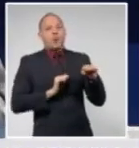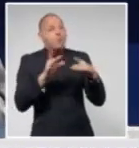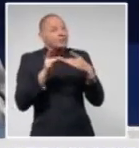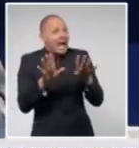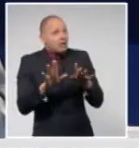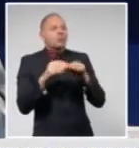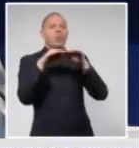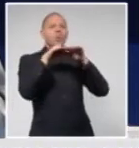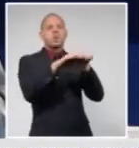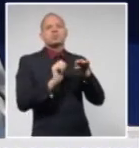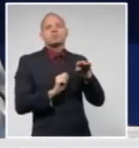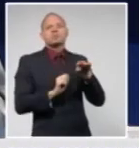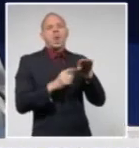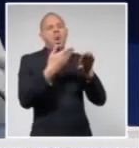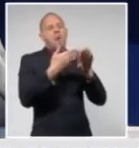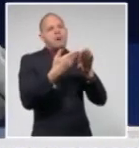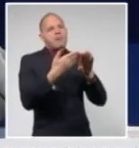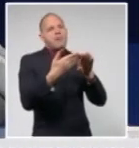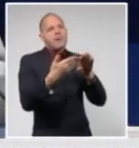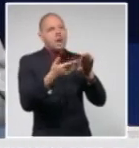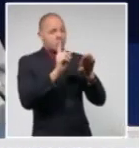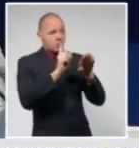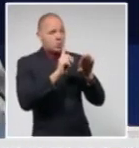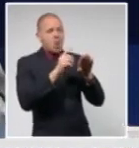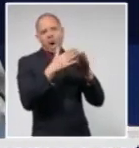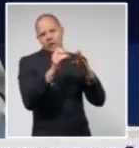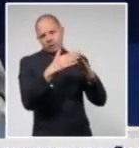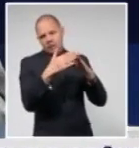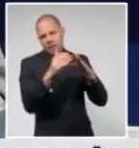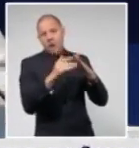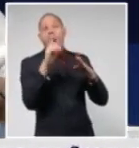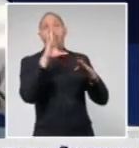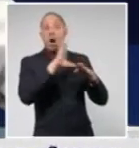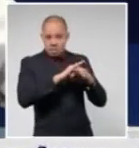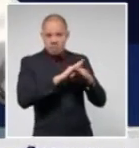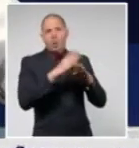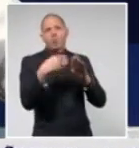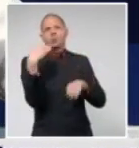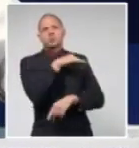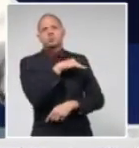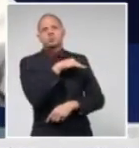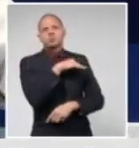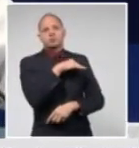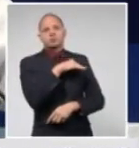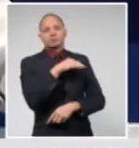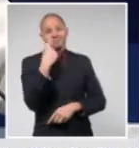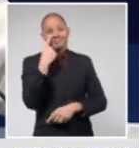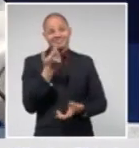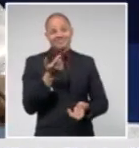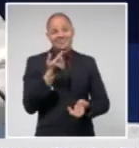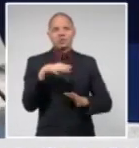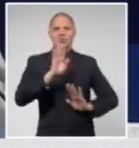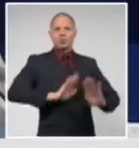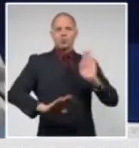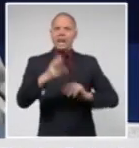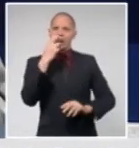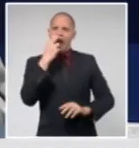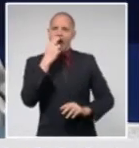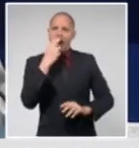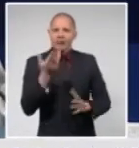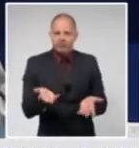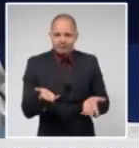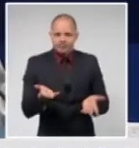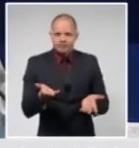and are being treated in different medical institutions, 3 in Camagüey's military hospital. This is the situation